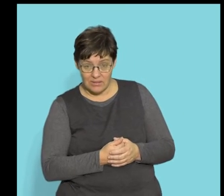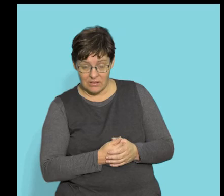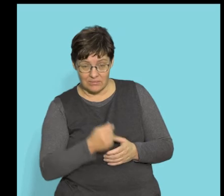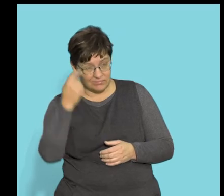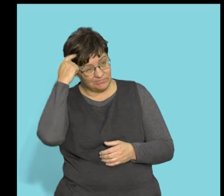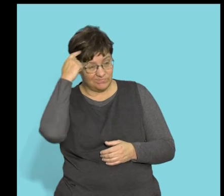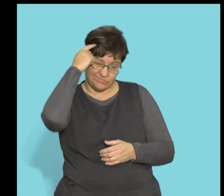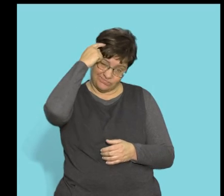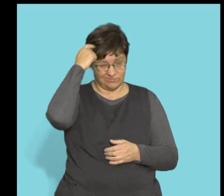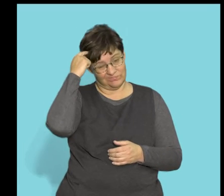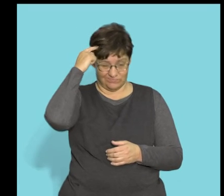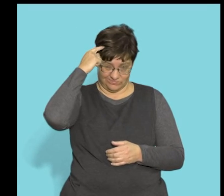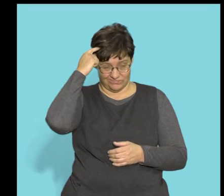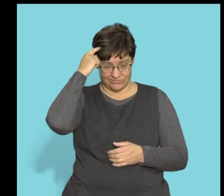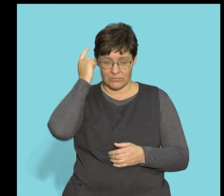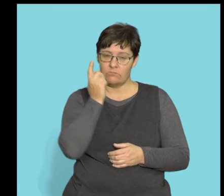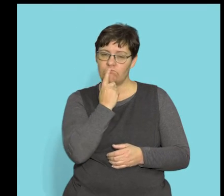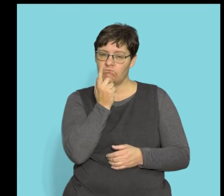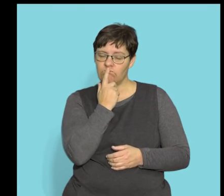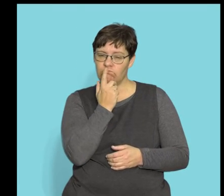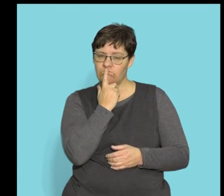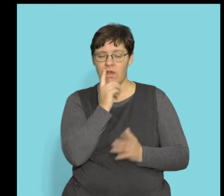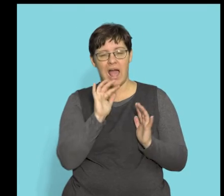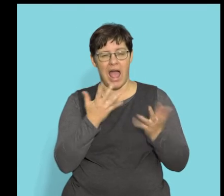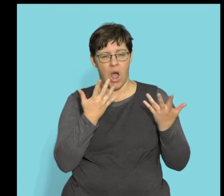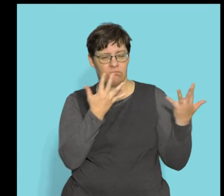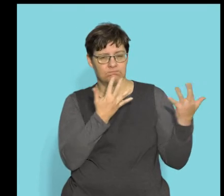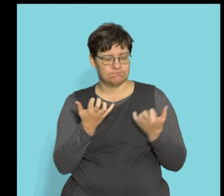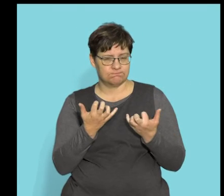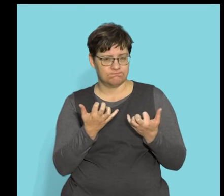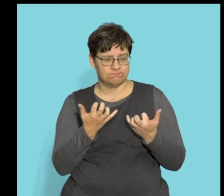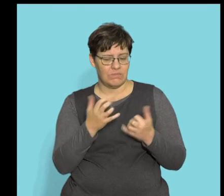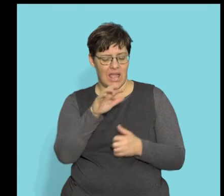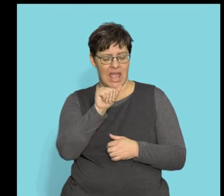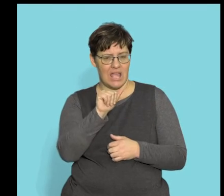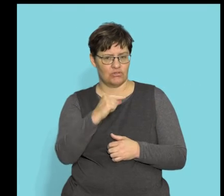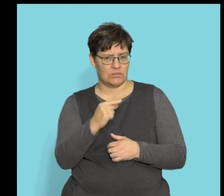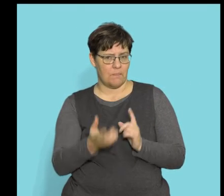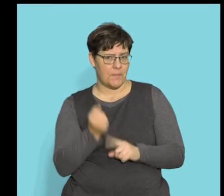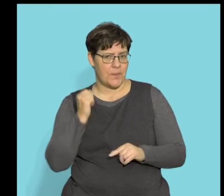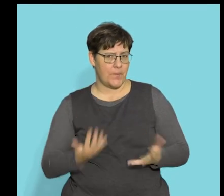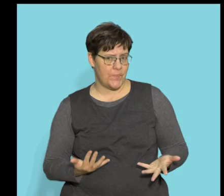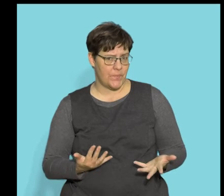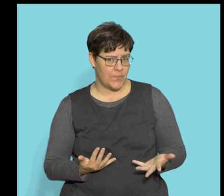have a bit of a think at home on if there's any way that I can actually find AG.